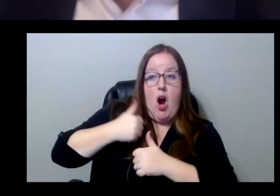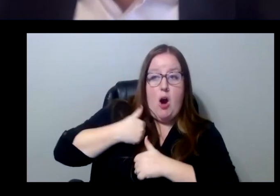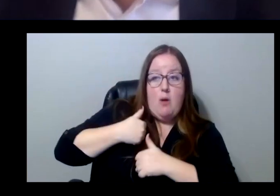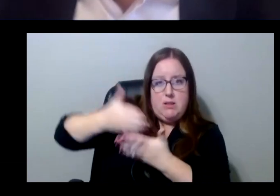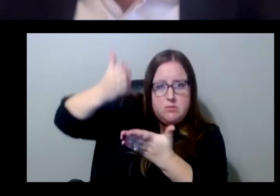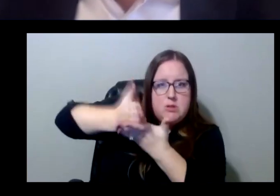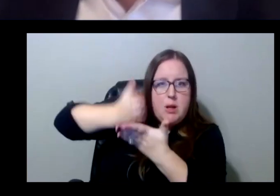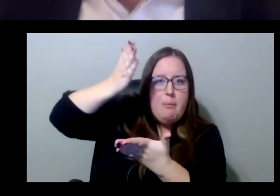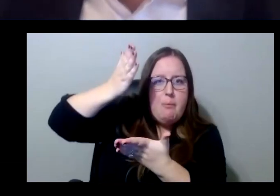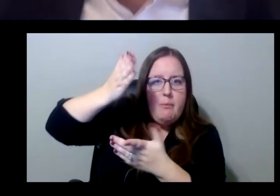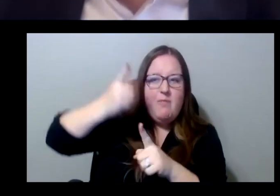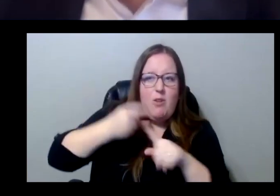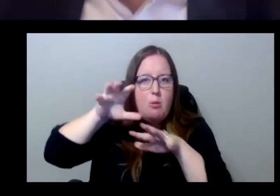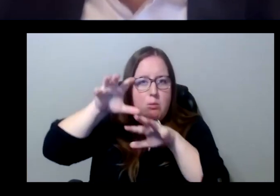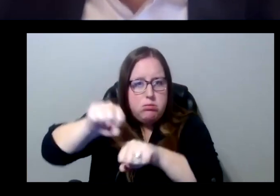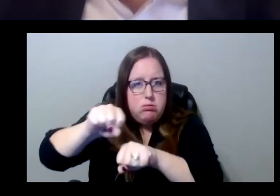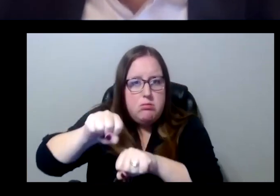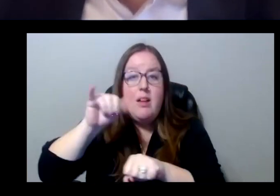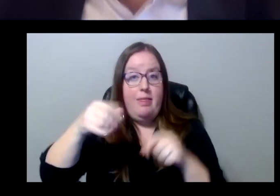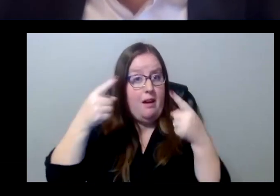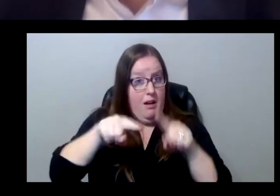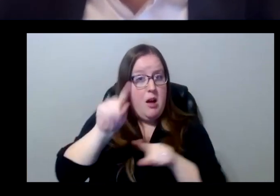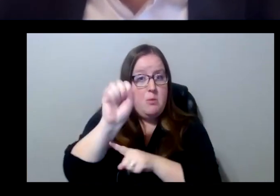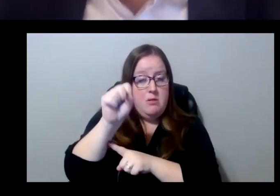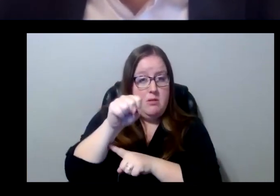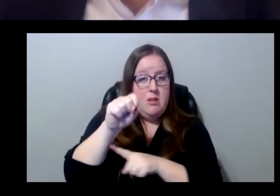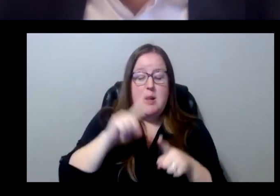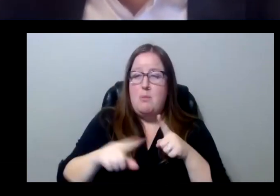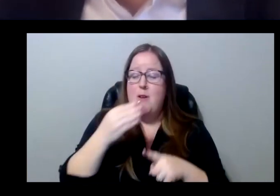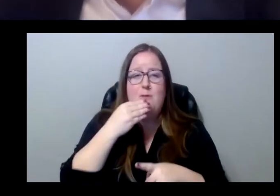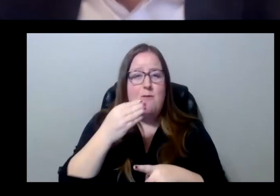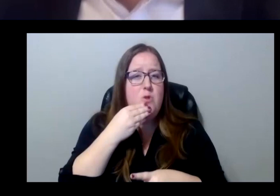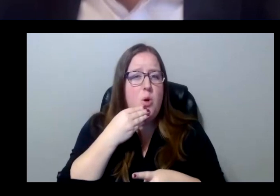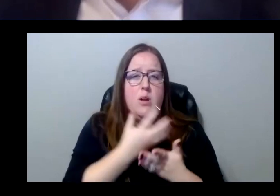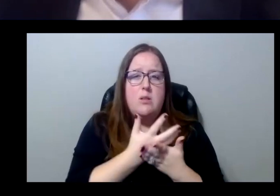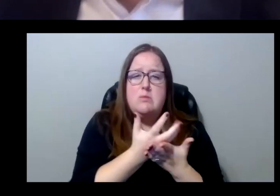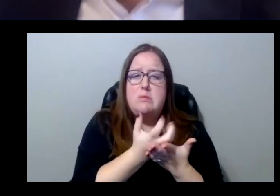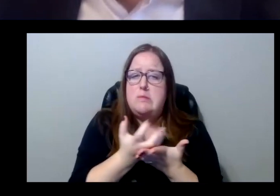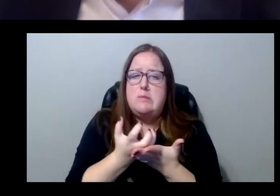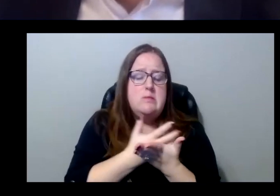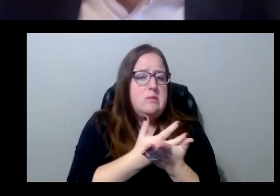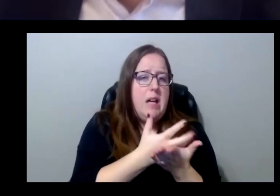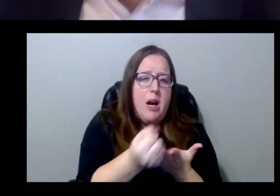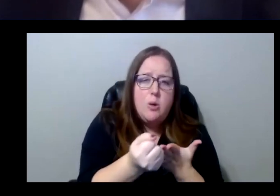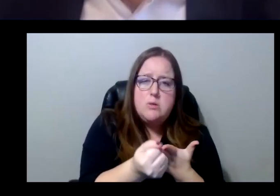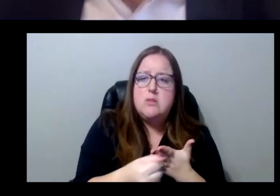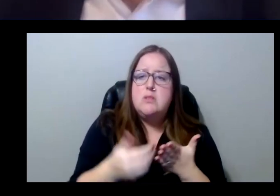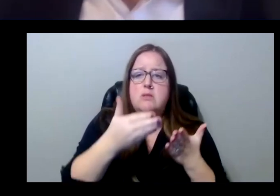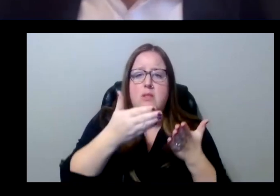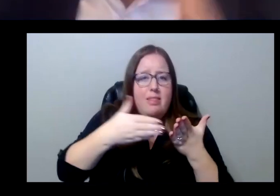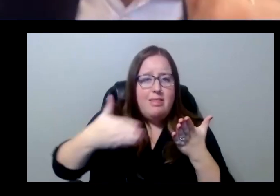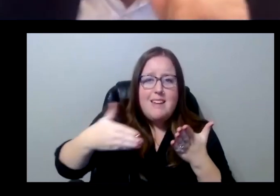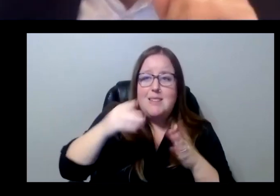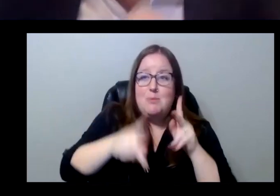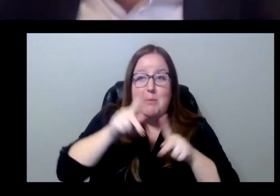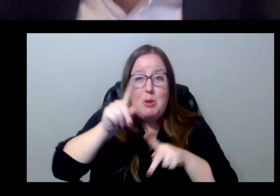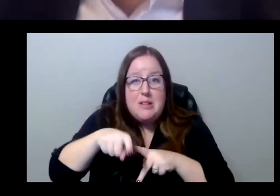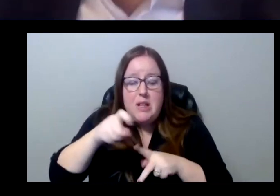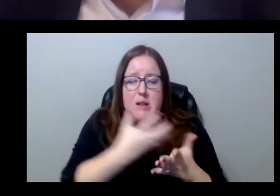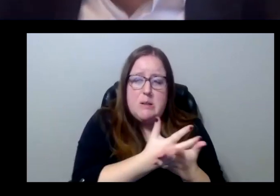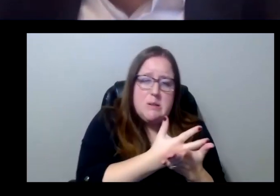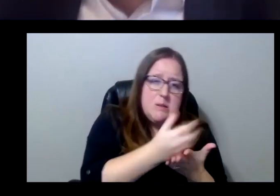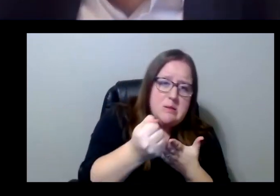of the concentration camps. Please note up here, this is Prijedor. But there were over 200 camps, and